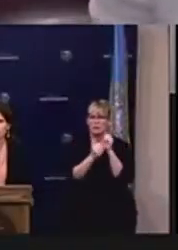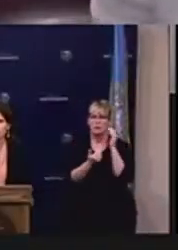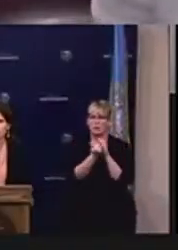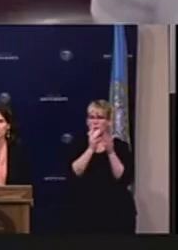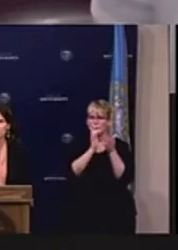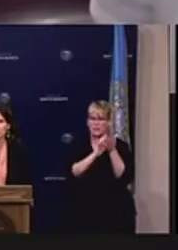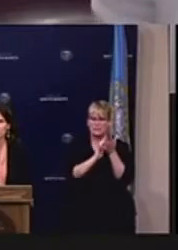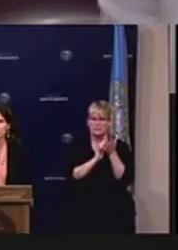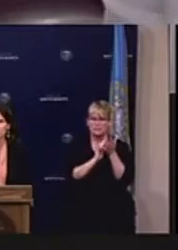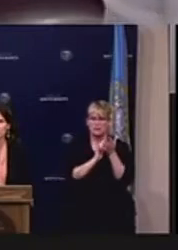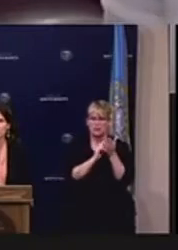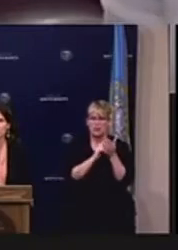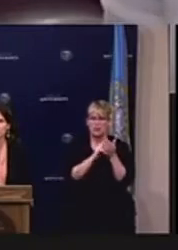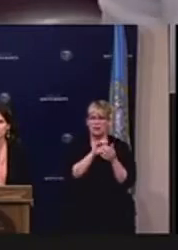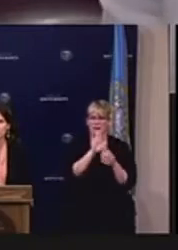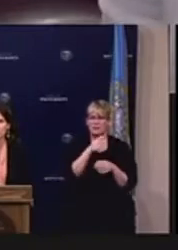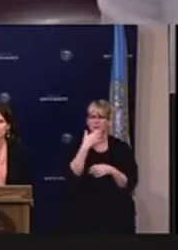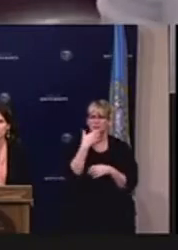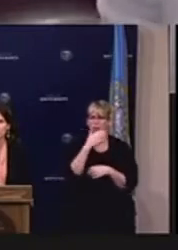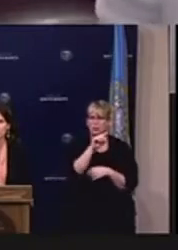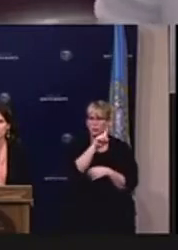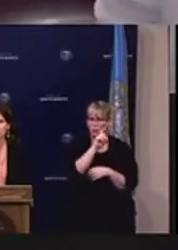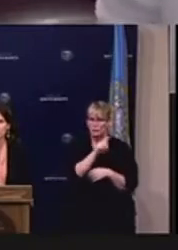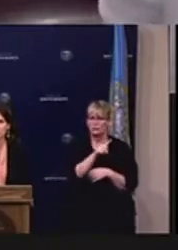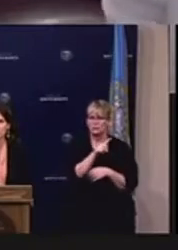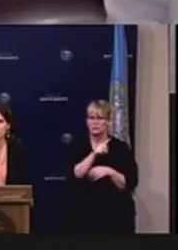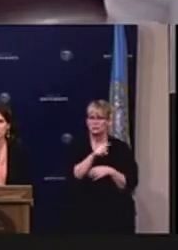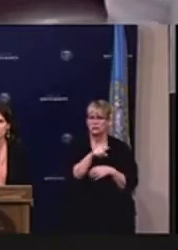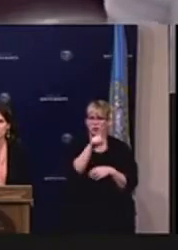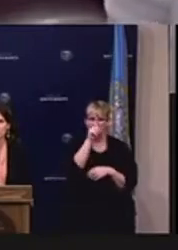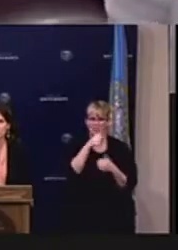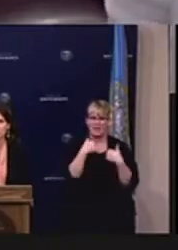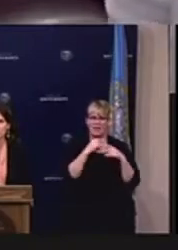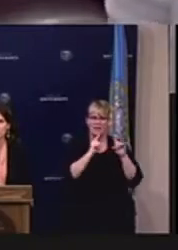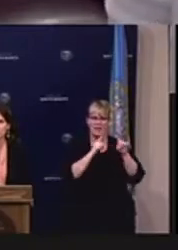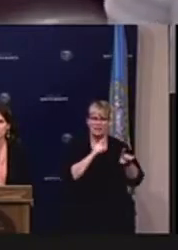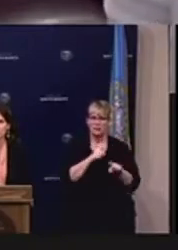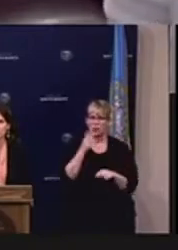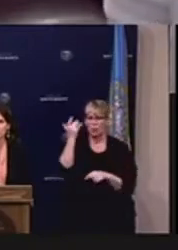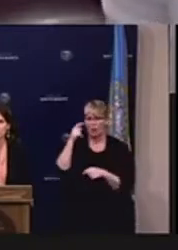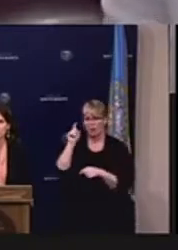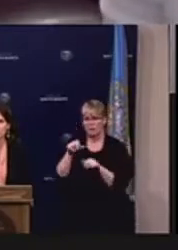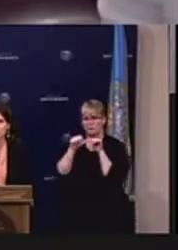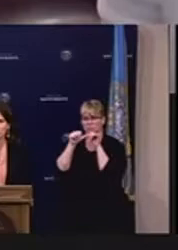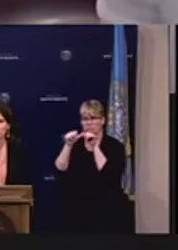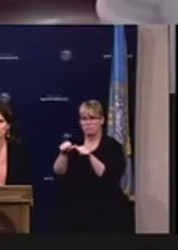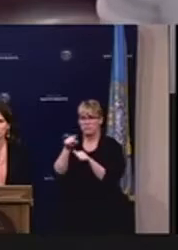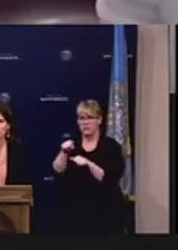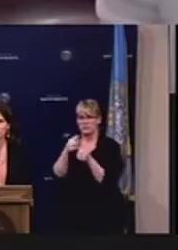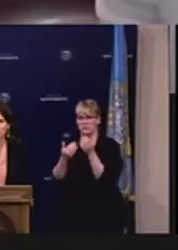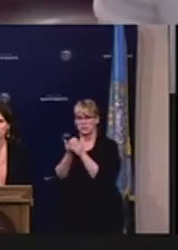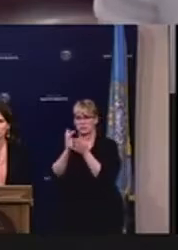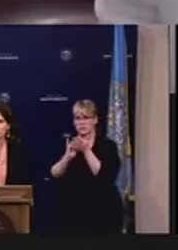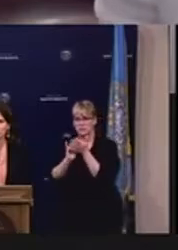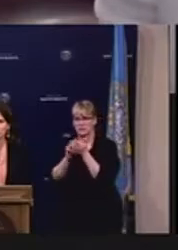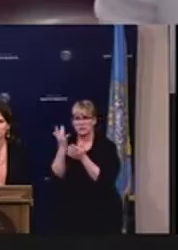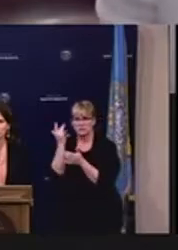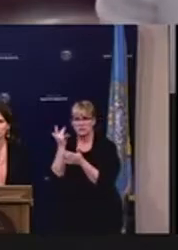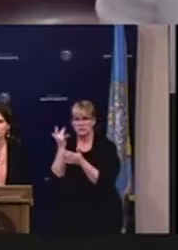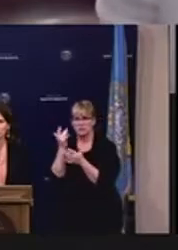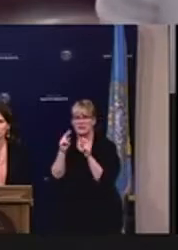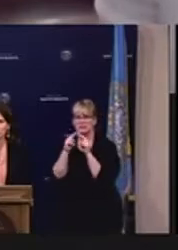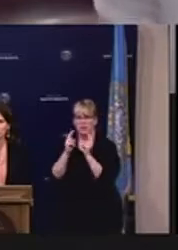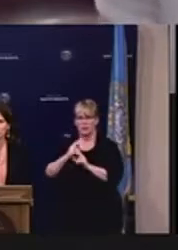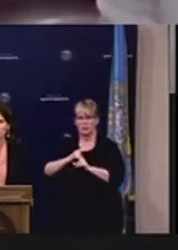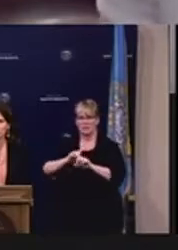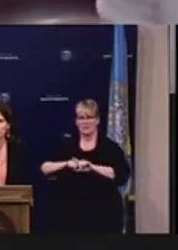you're trying to answer is a good one. The reason why we need to continue this trial, and while this trial is so important, it's because it's at a very different